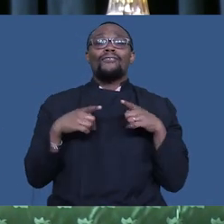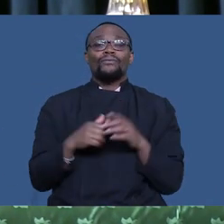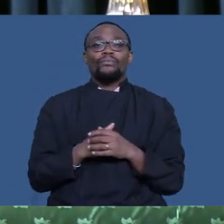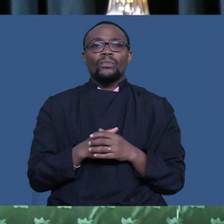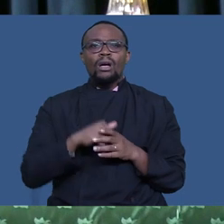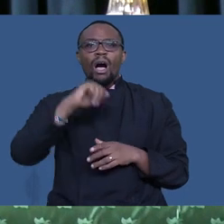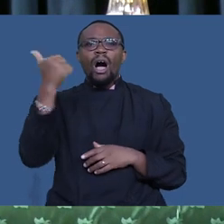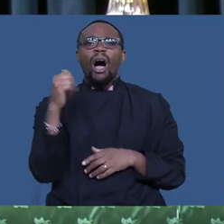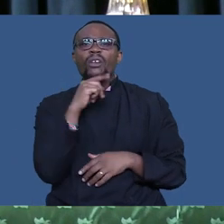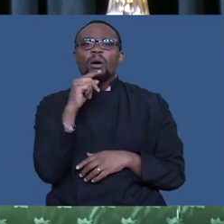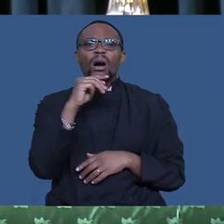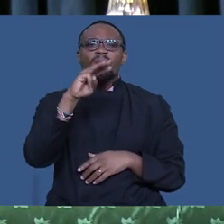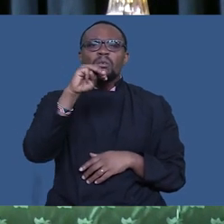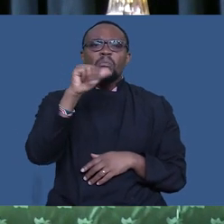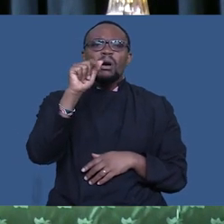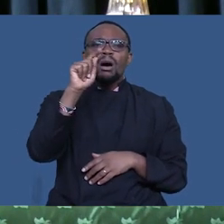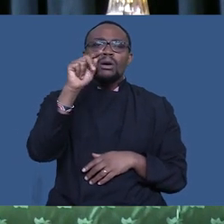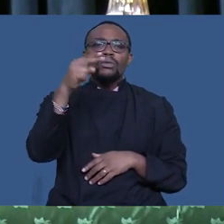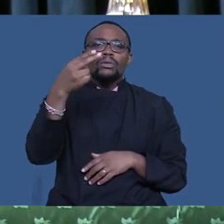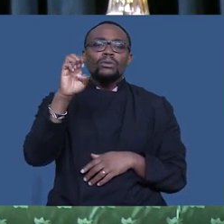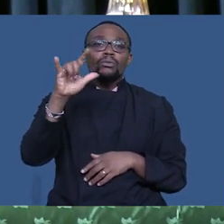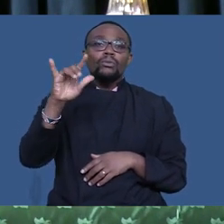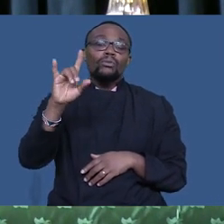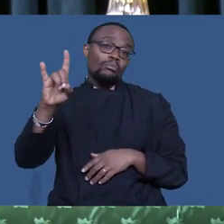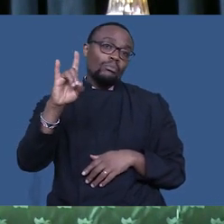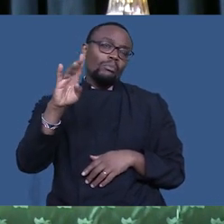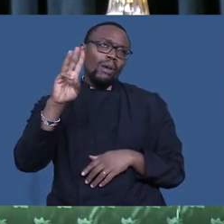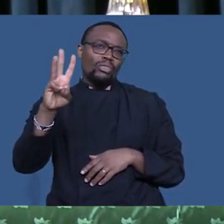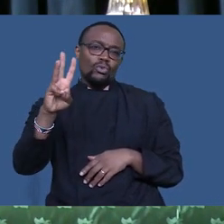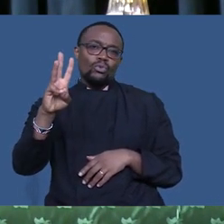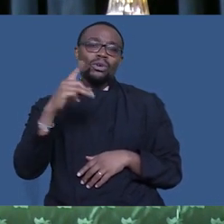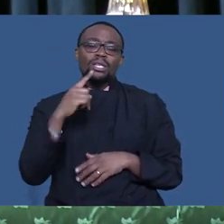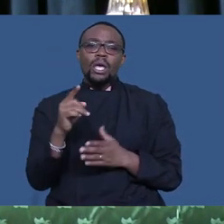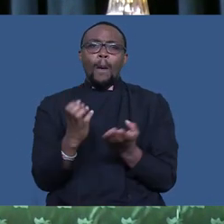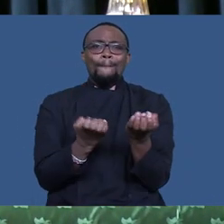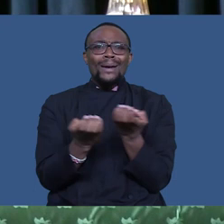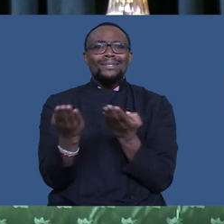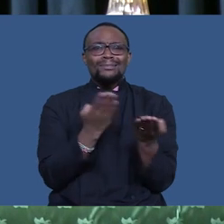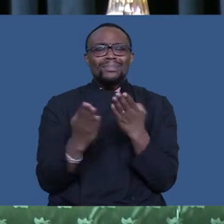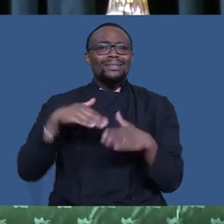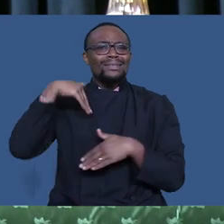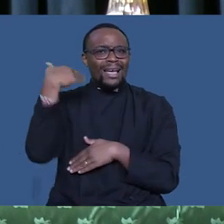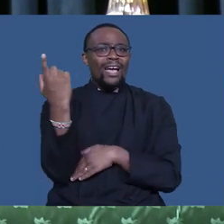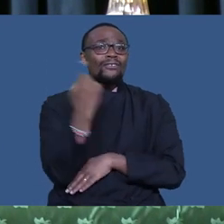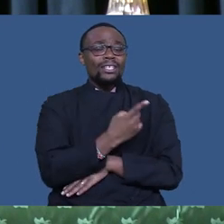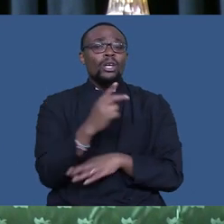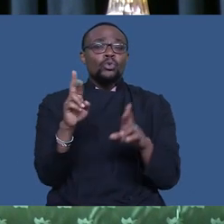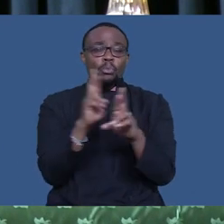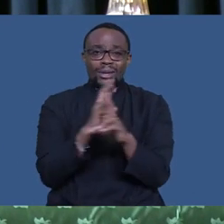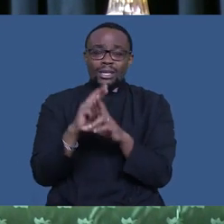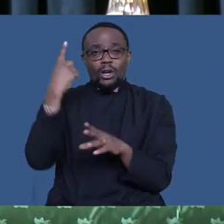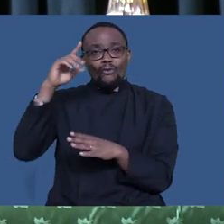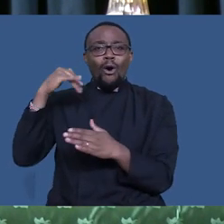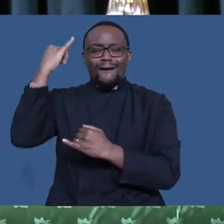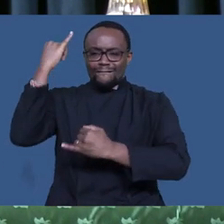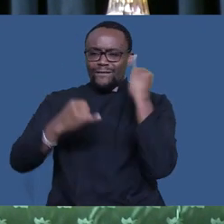says this: it ought to be the business of every day to prepare for our final